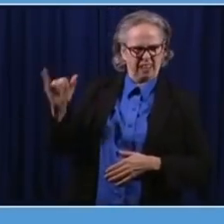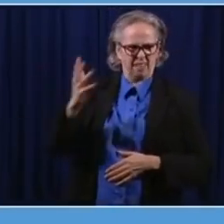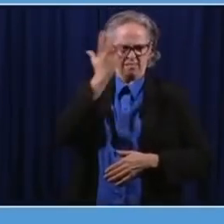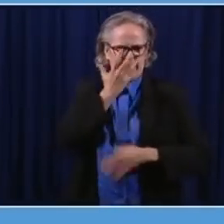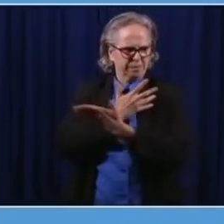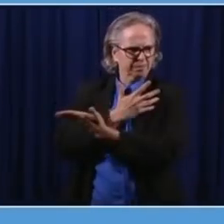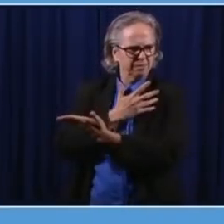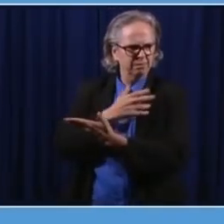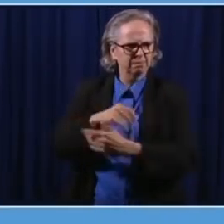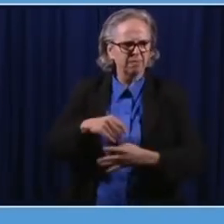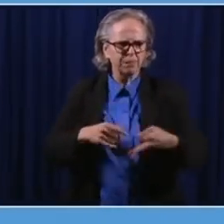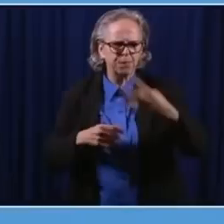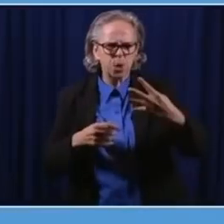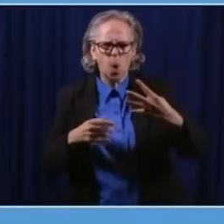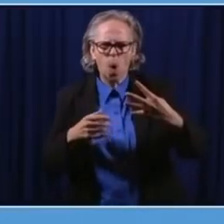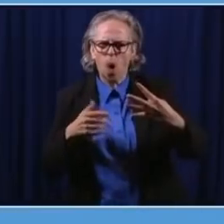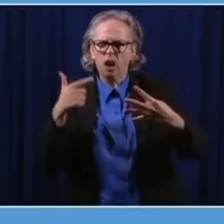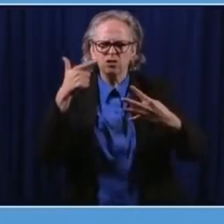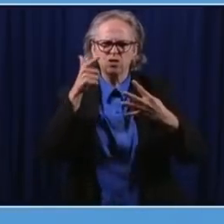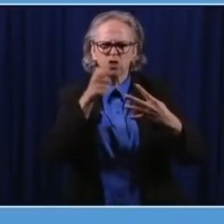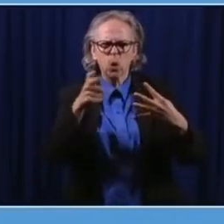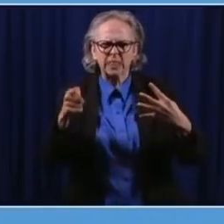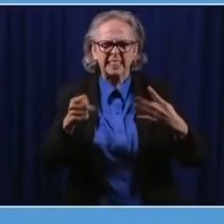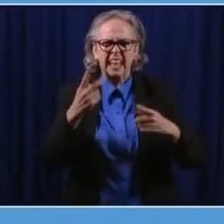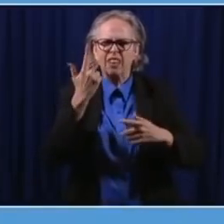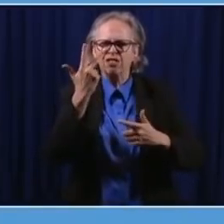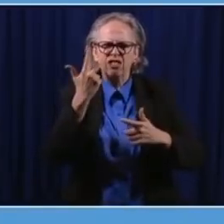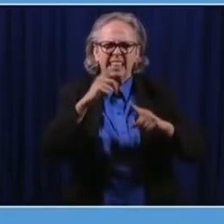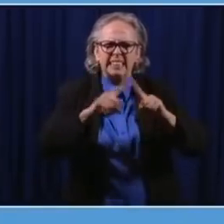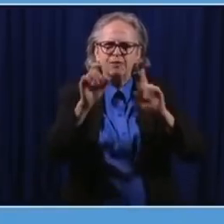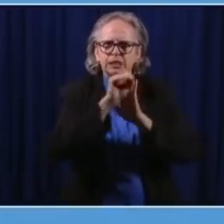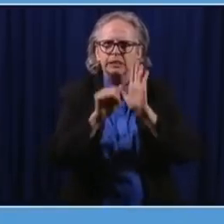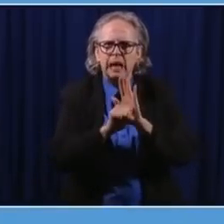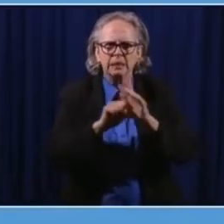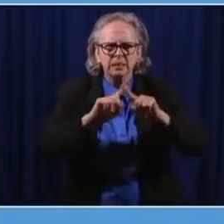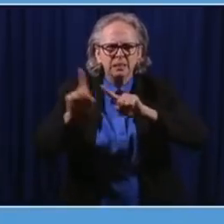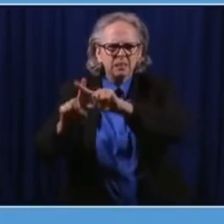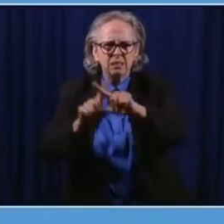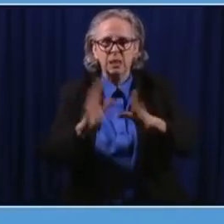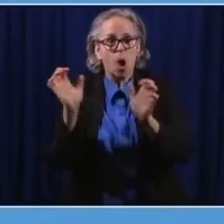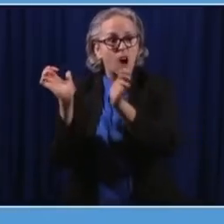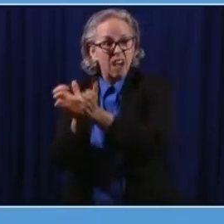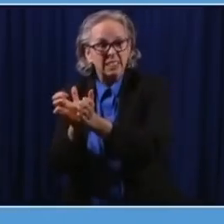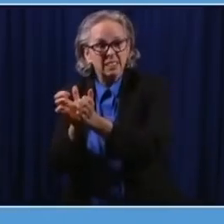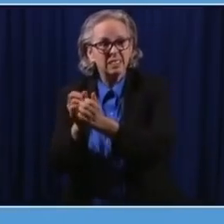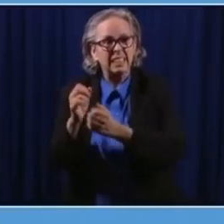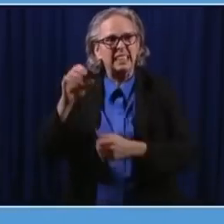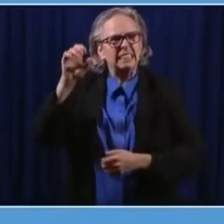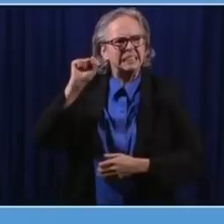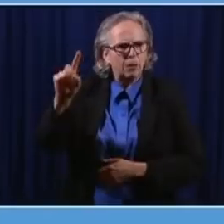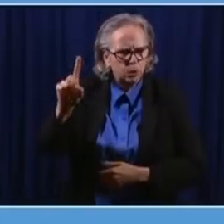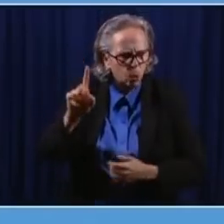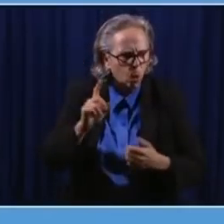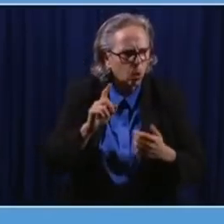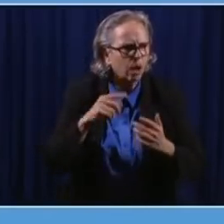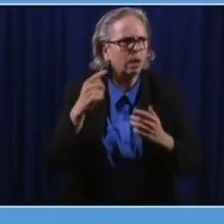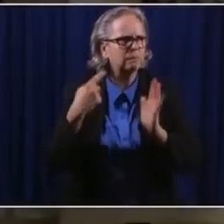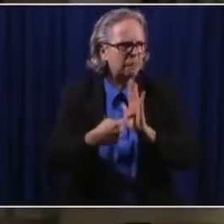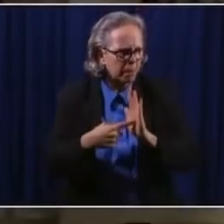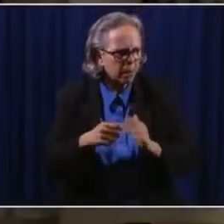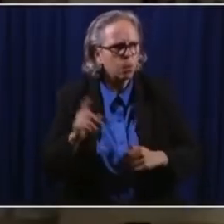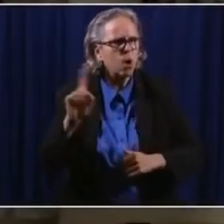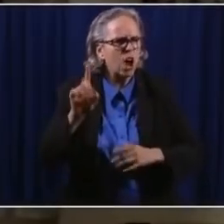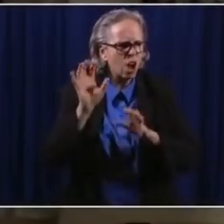states, arrested in South Dakota. This man was the target of a nationwide manhunt after alleged shootings